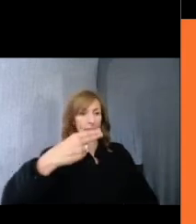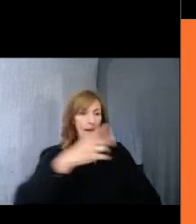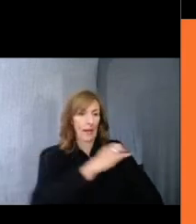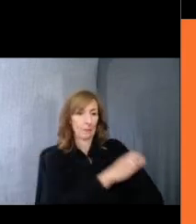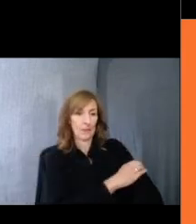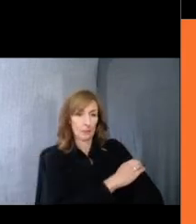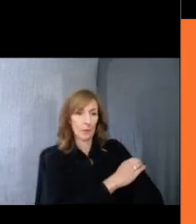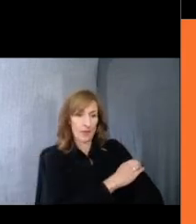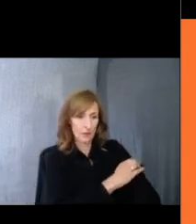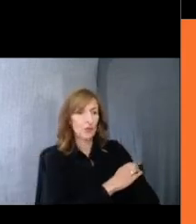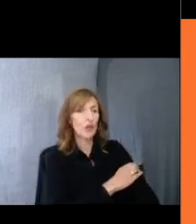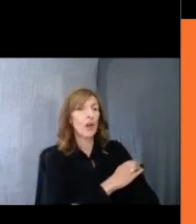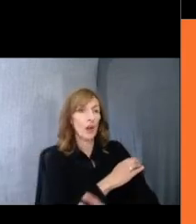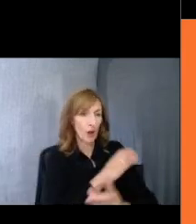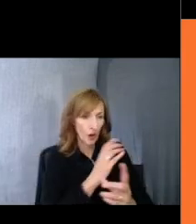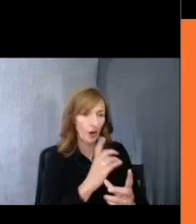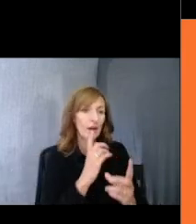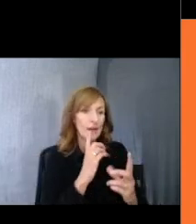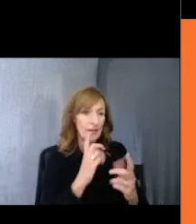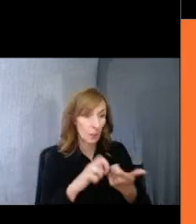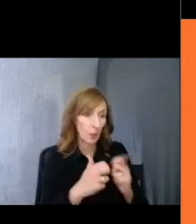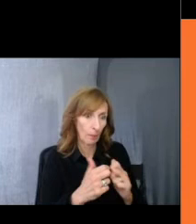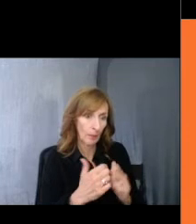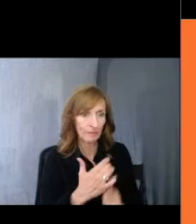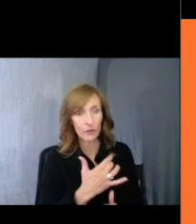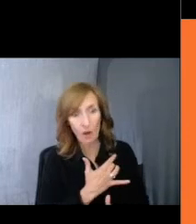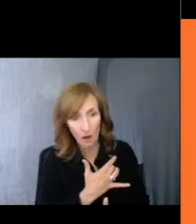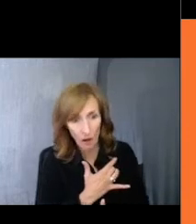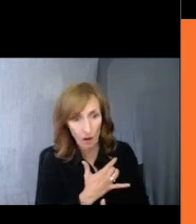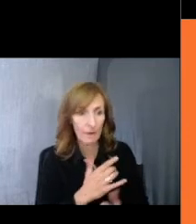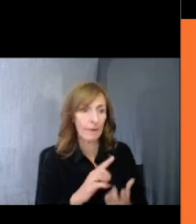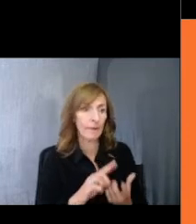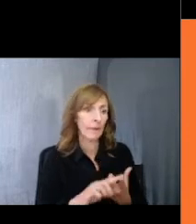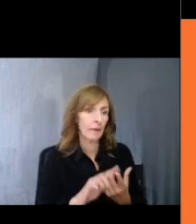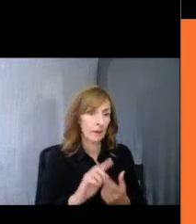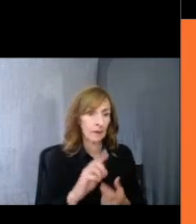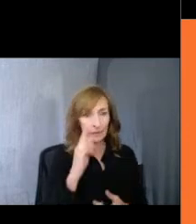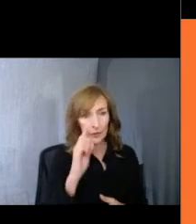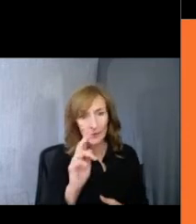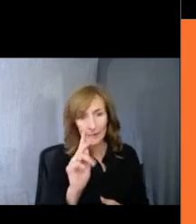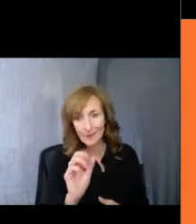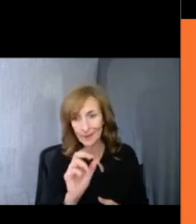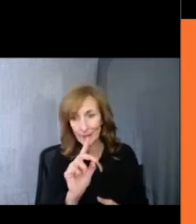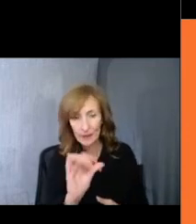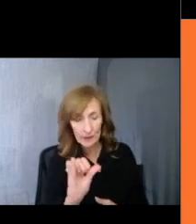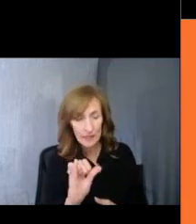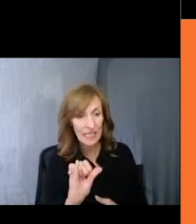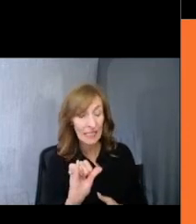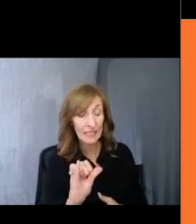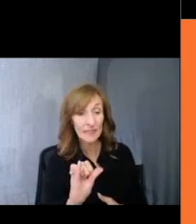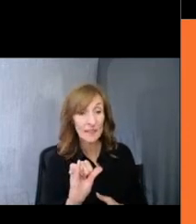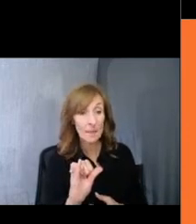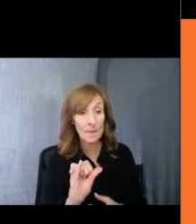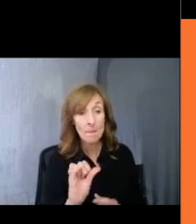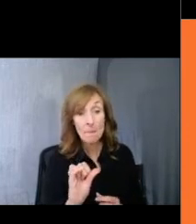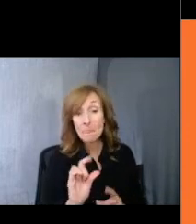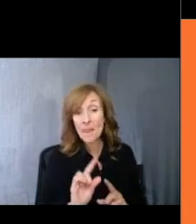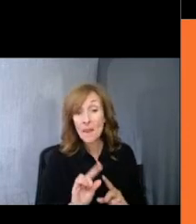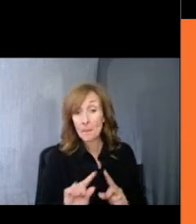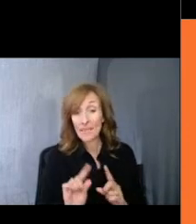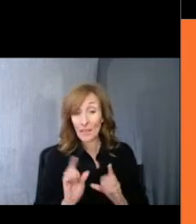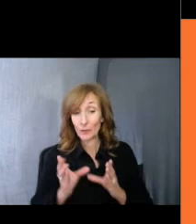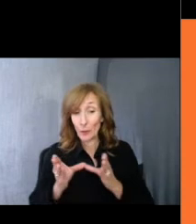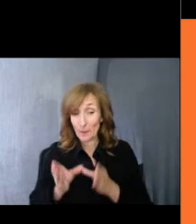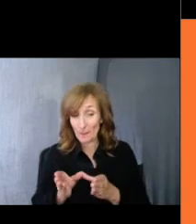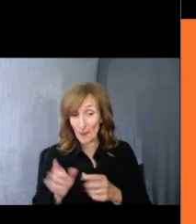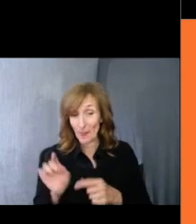lots of our organs. It is definitely a problem in kidneys, for the kidneys, but in animals, when we see high blood